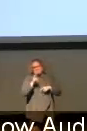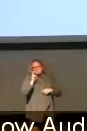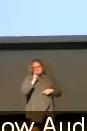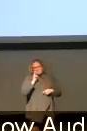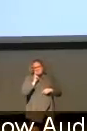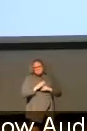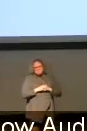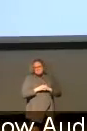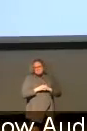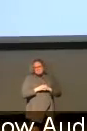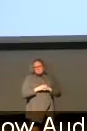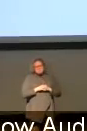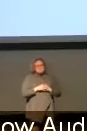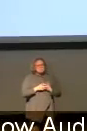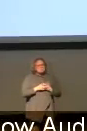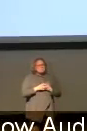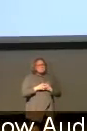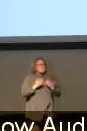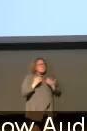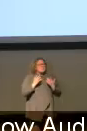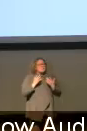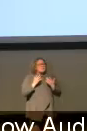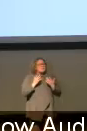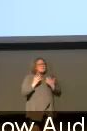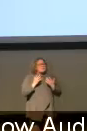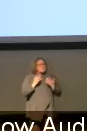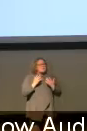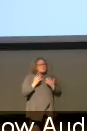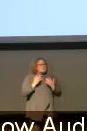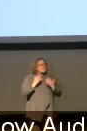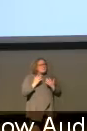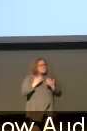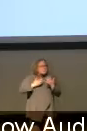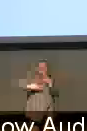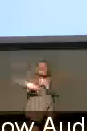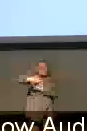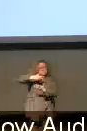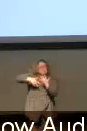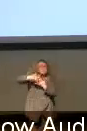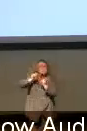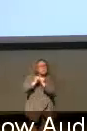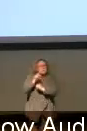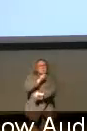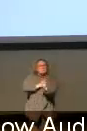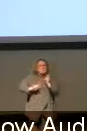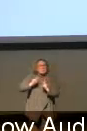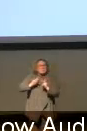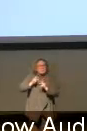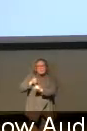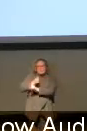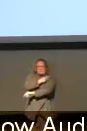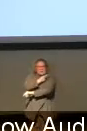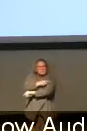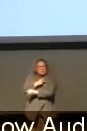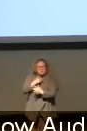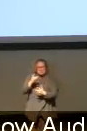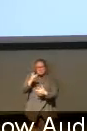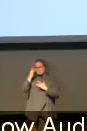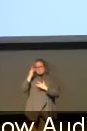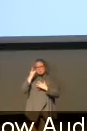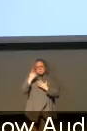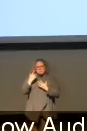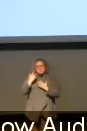restrict contacts with serious immunocompromised patients for 14 days. And again, we've all